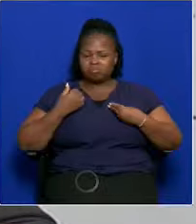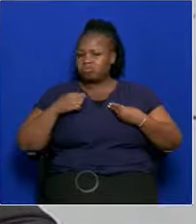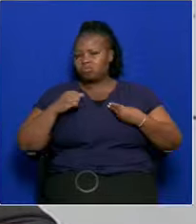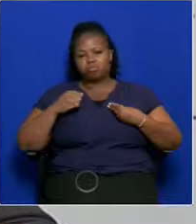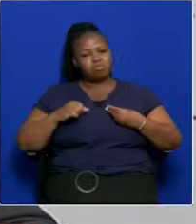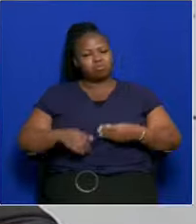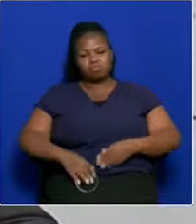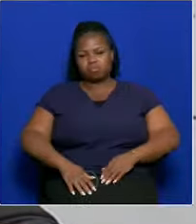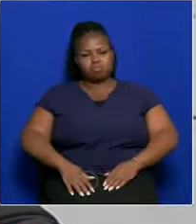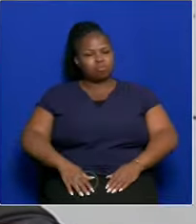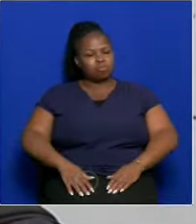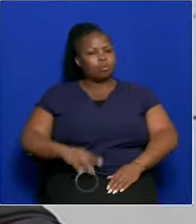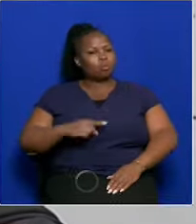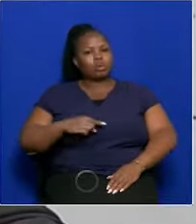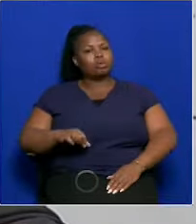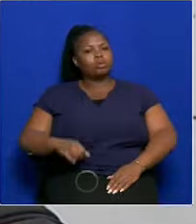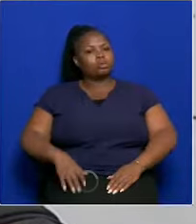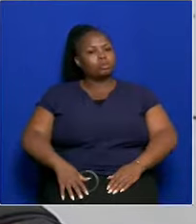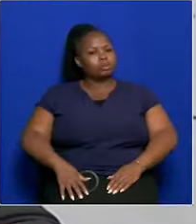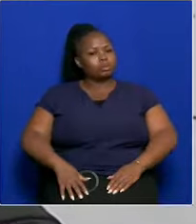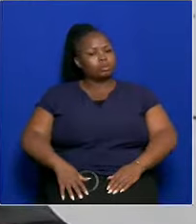Why not?